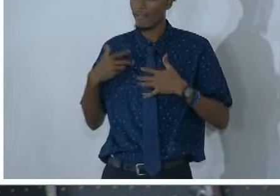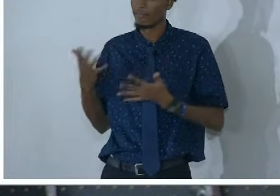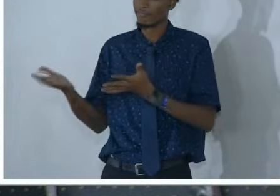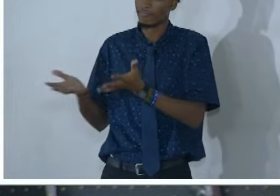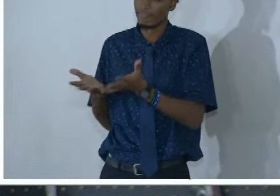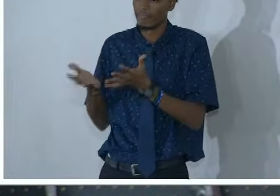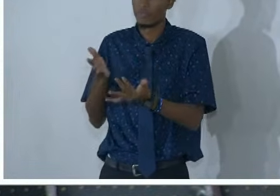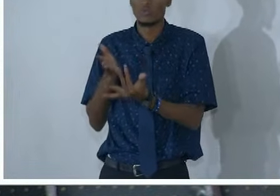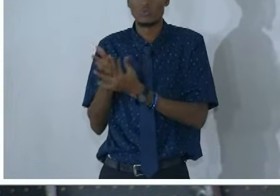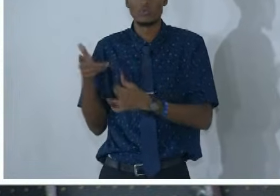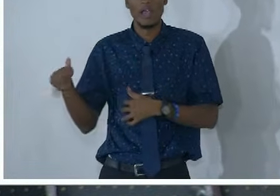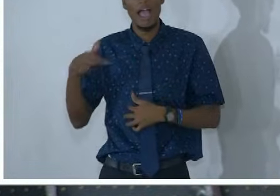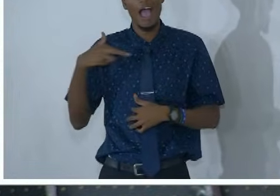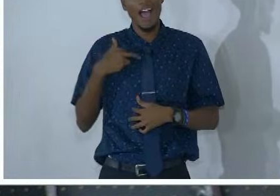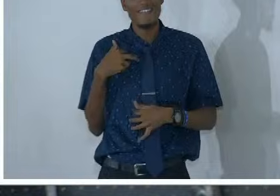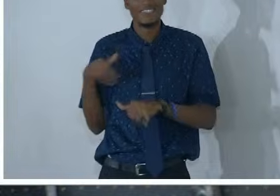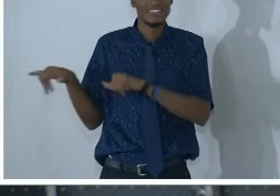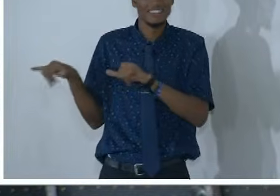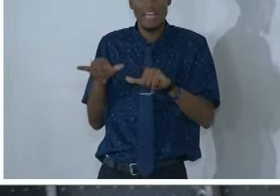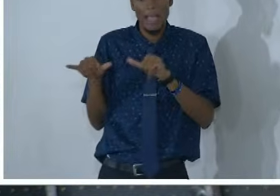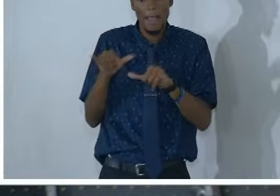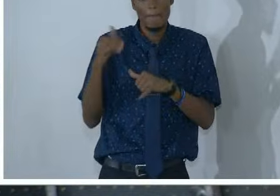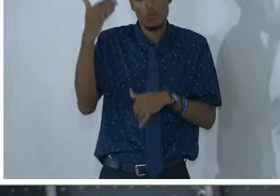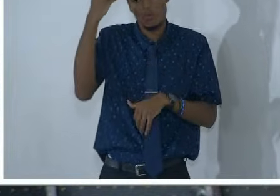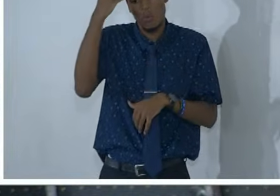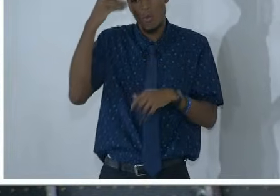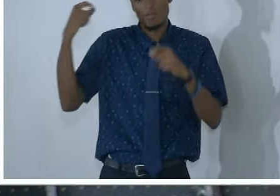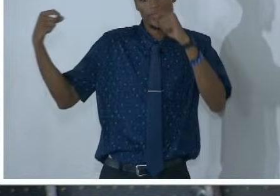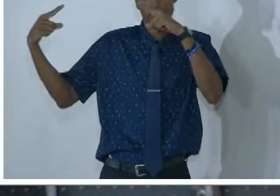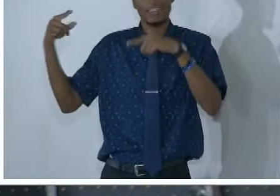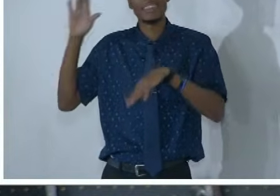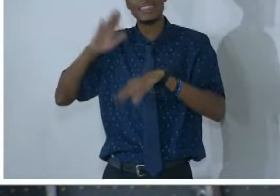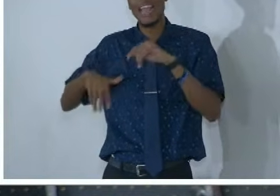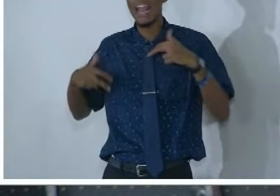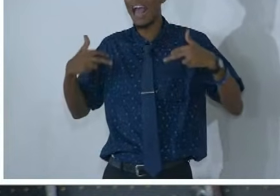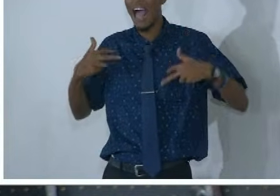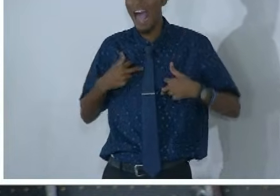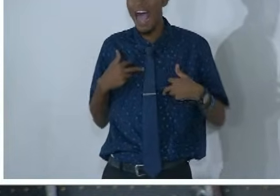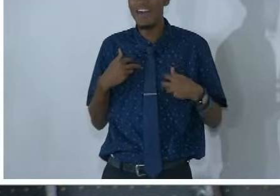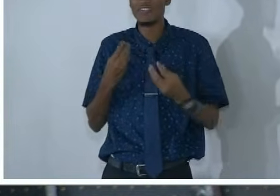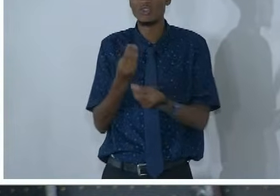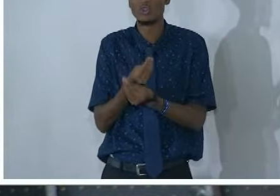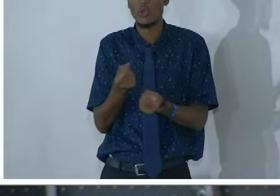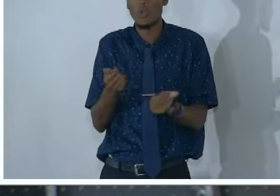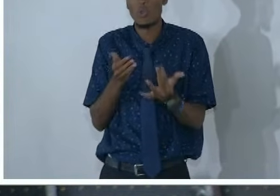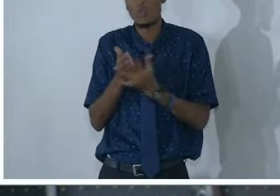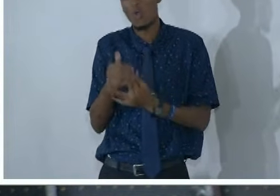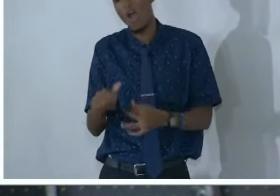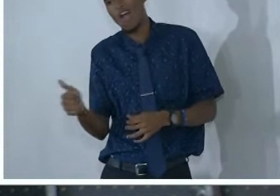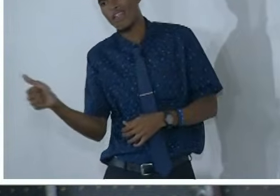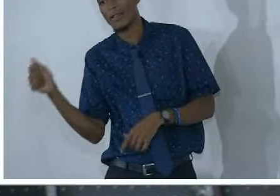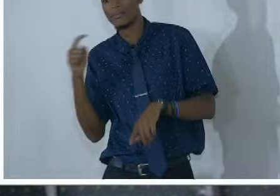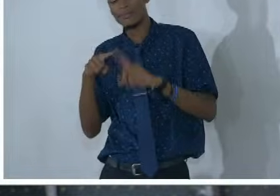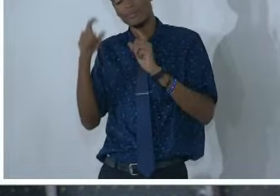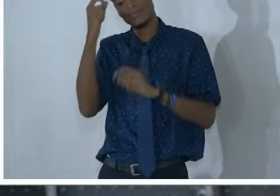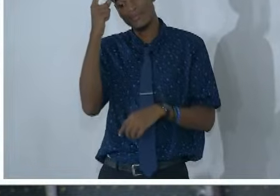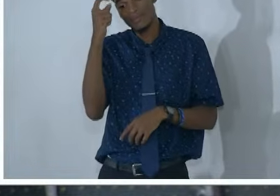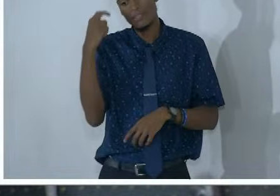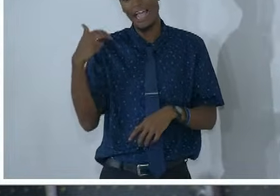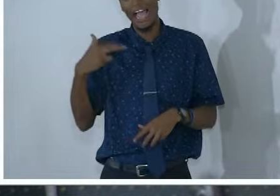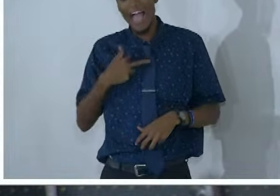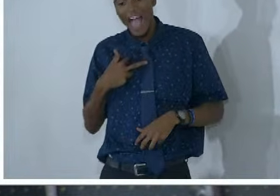mutually acceptable outcomes, rather than have solutions imposed on them. In other words, there is a